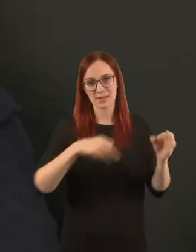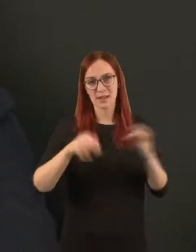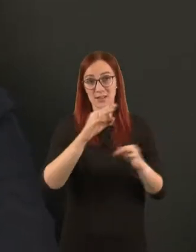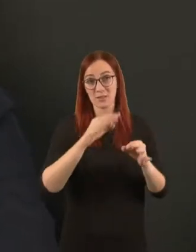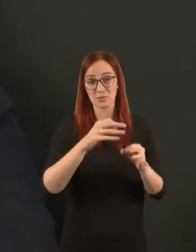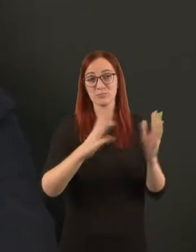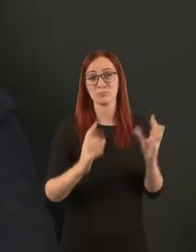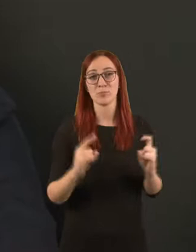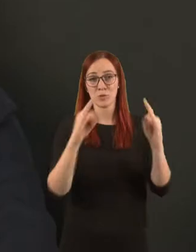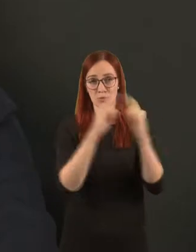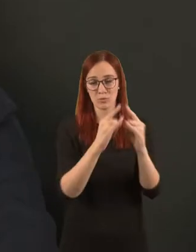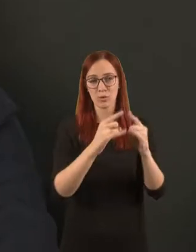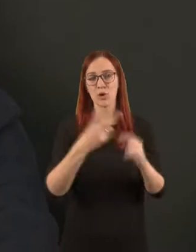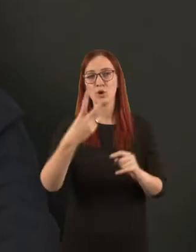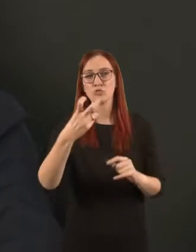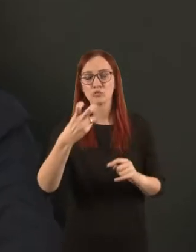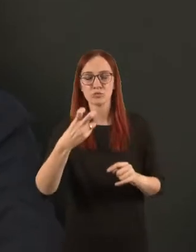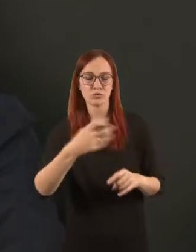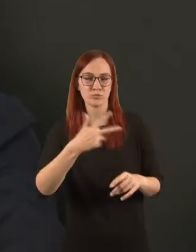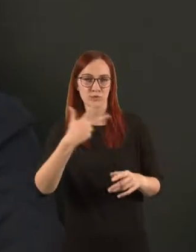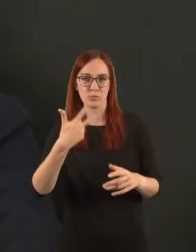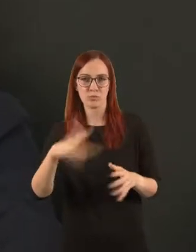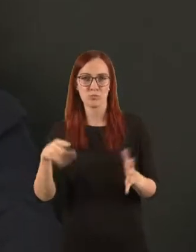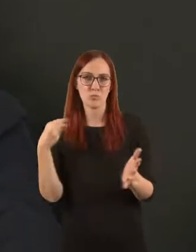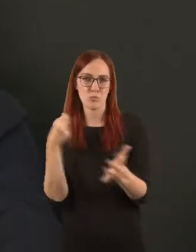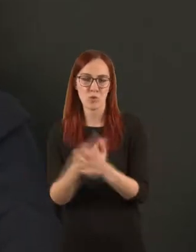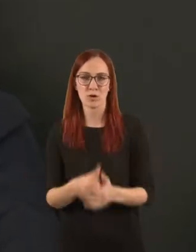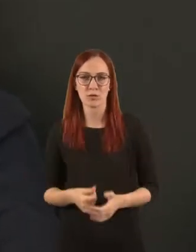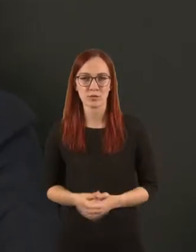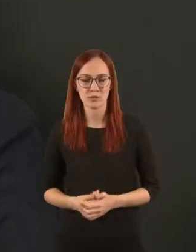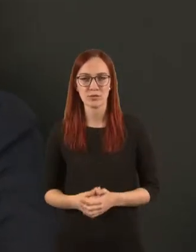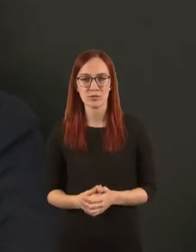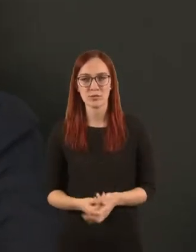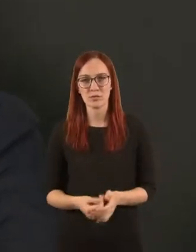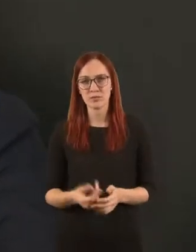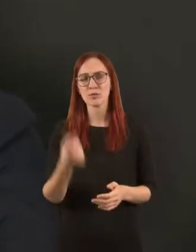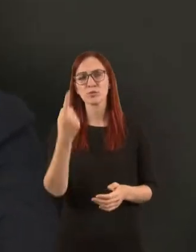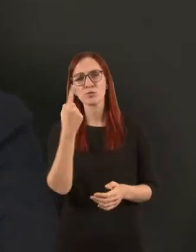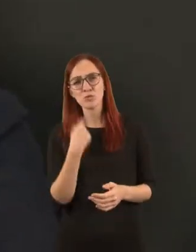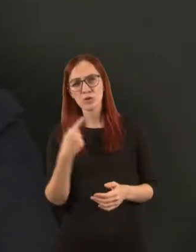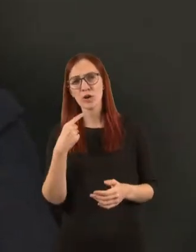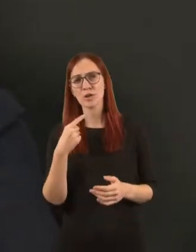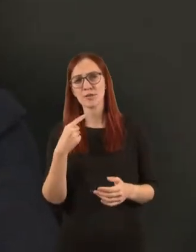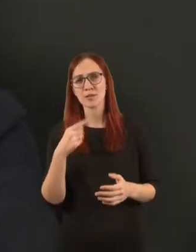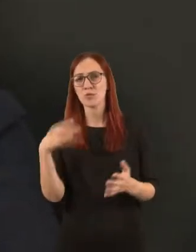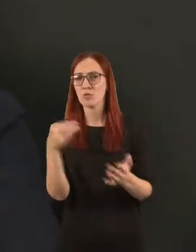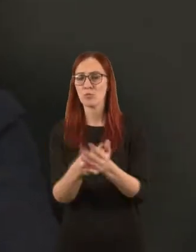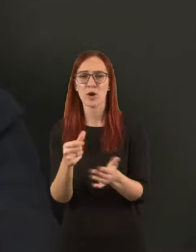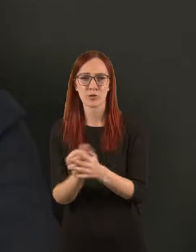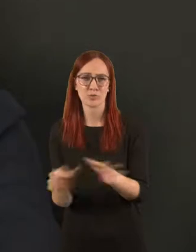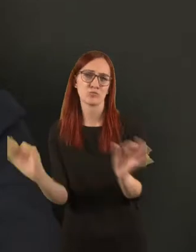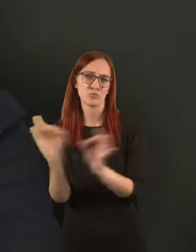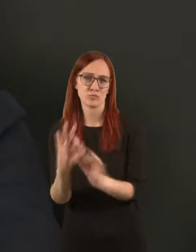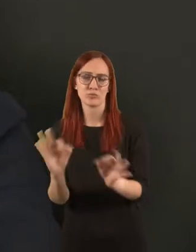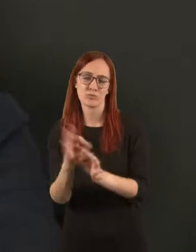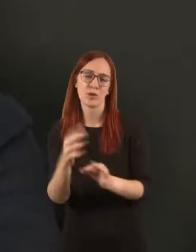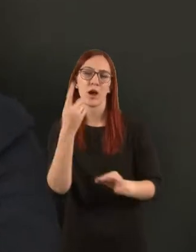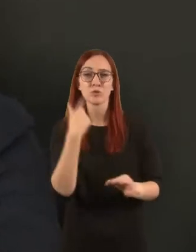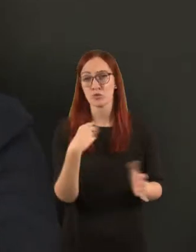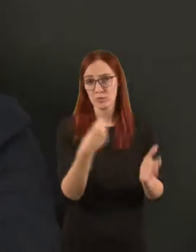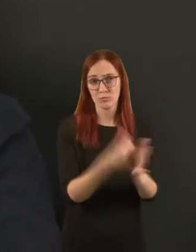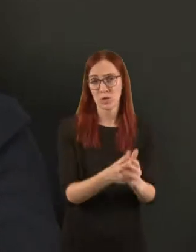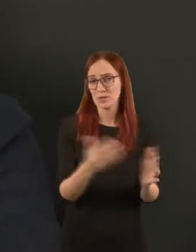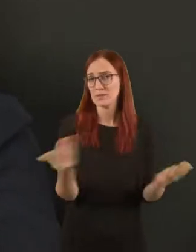the price for one square meter is 50 euros. Already involving taxes. So, what is your choice? To